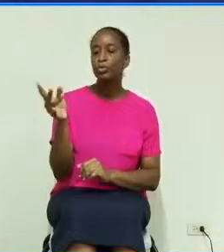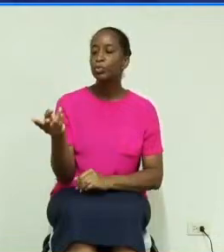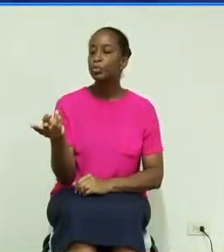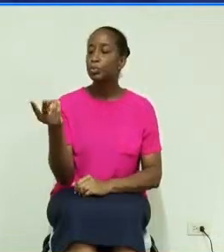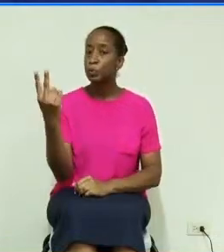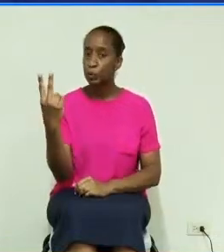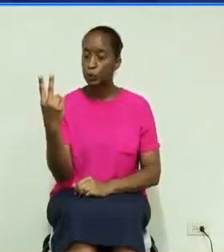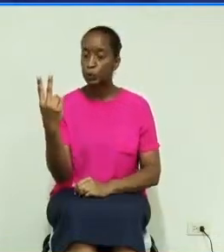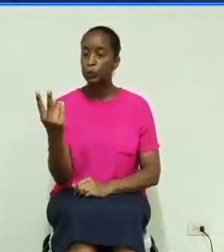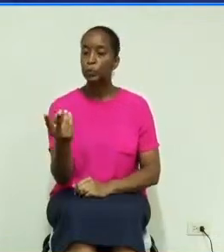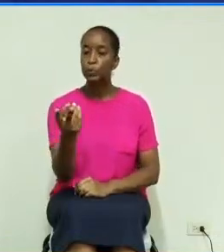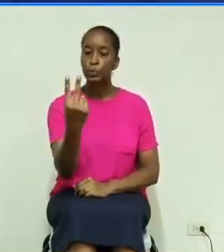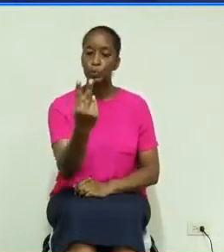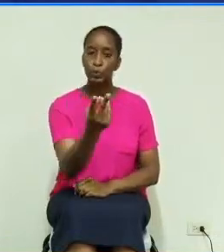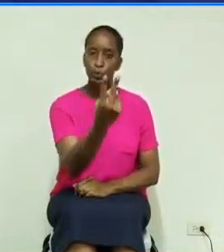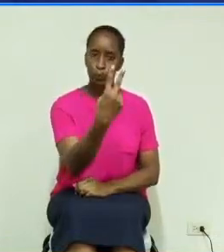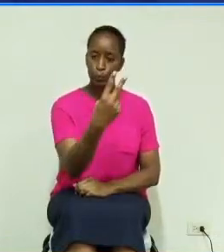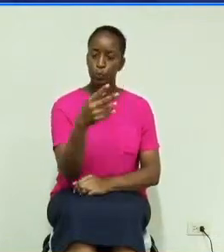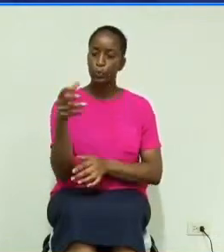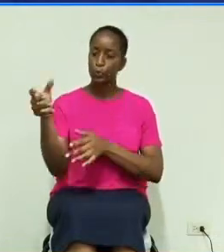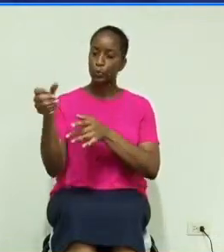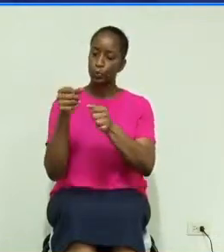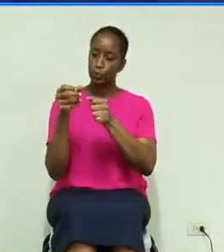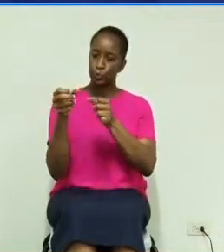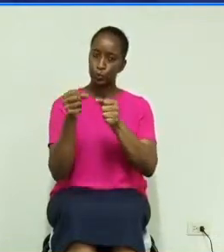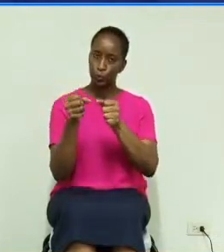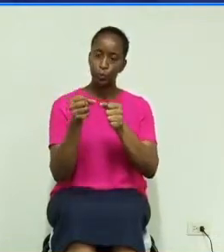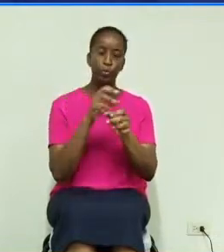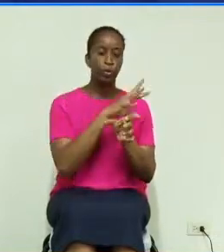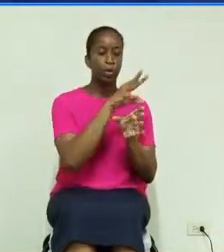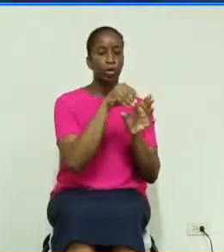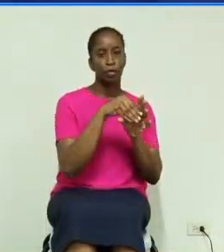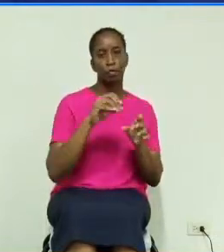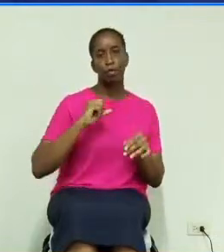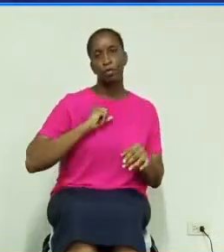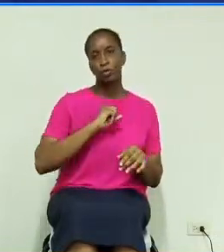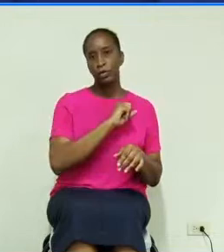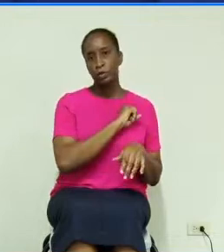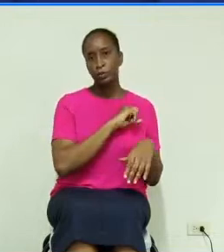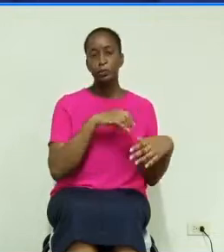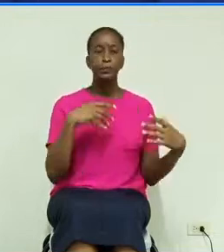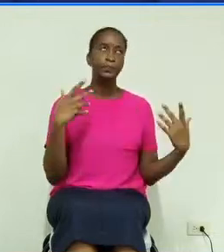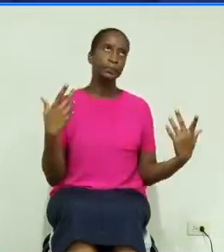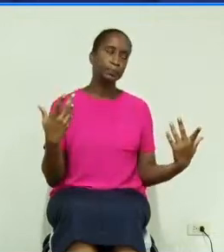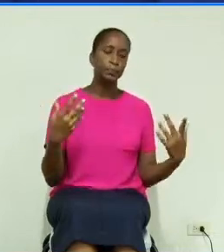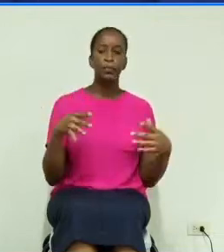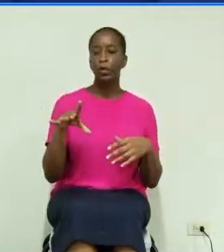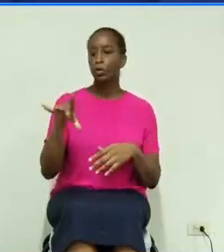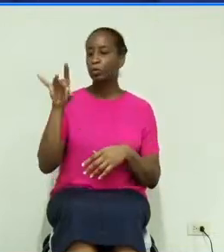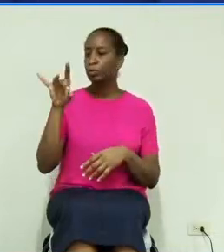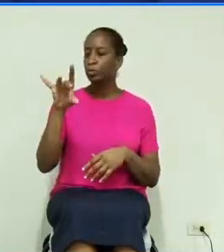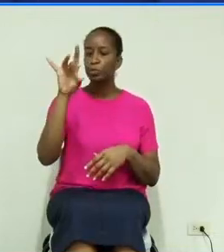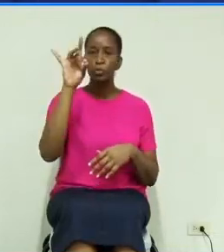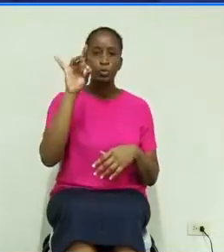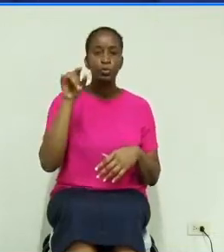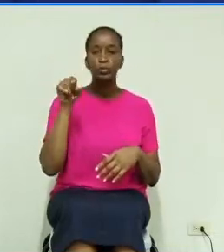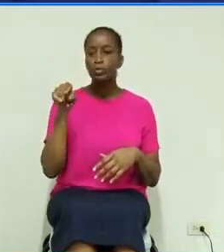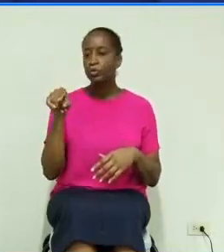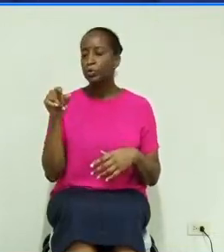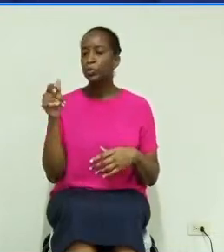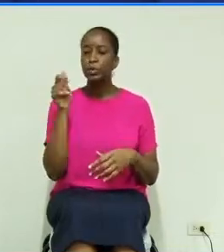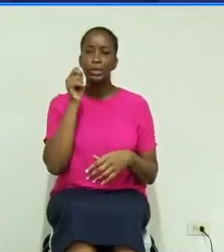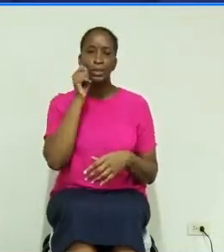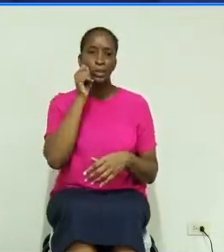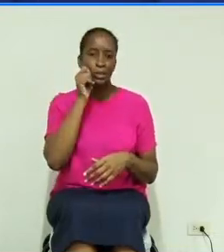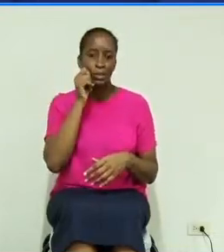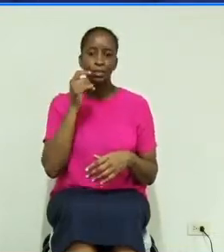within Senate. So persons represented based on ethnicity, perhaps based on religion, based on language, etc.